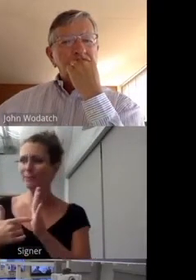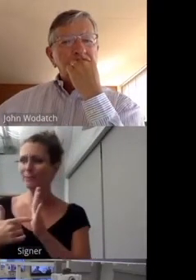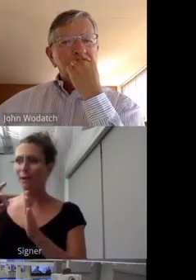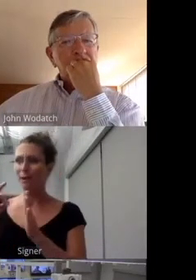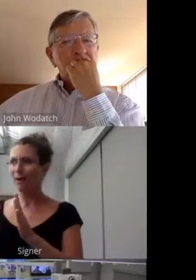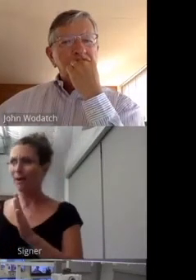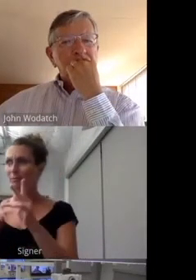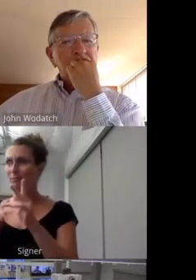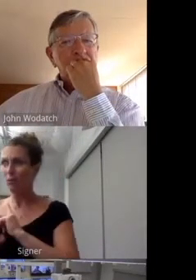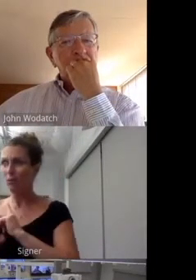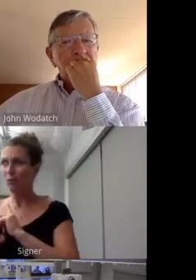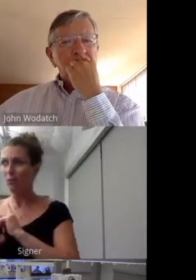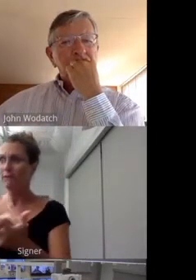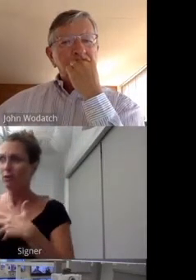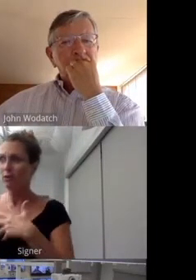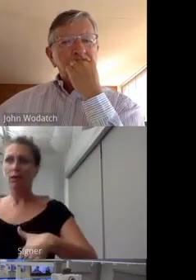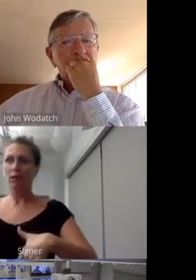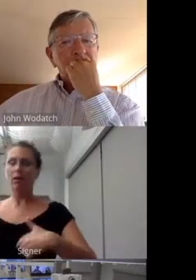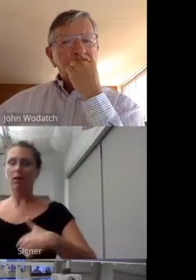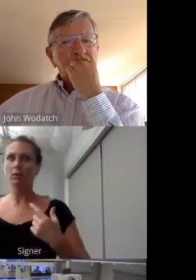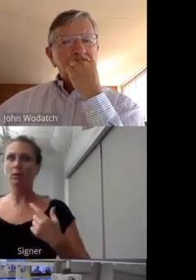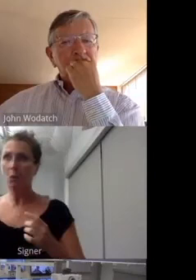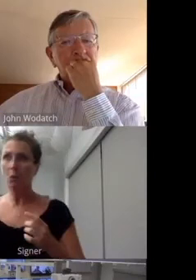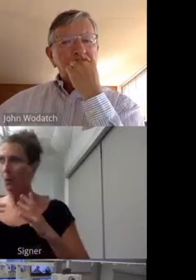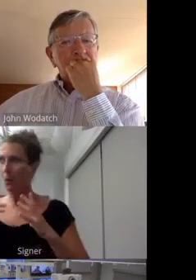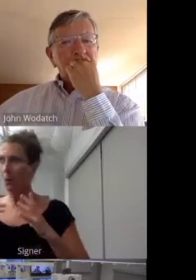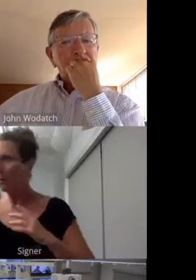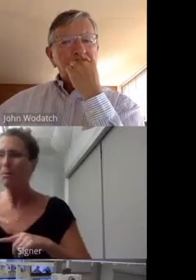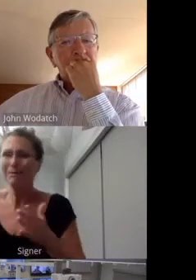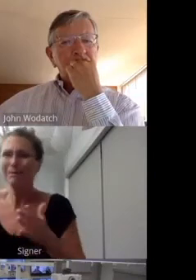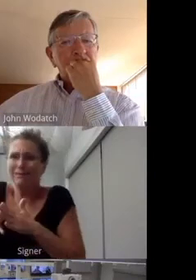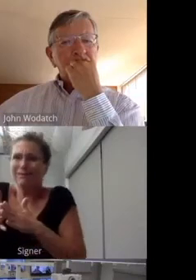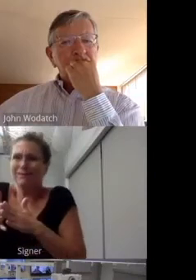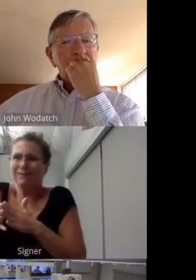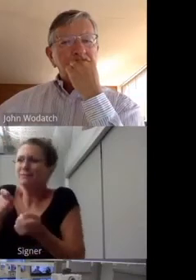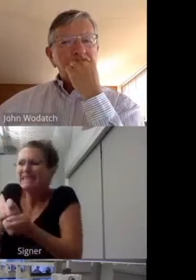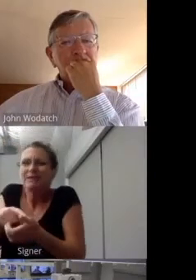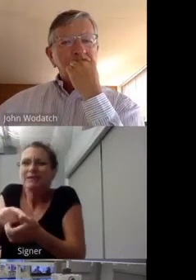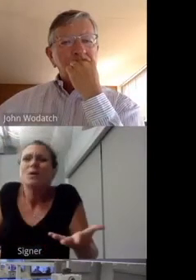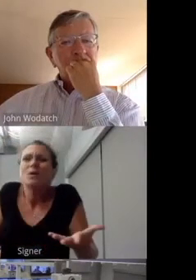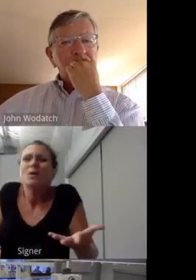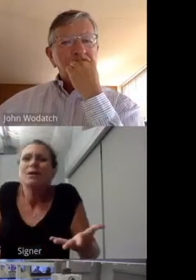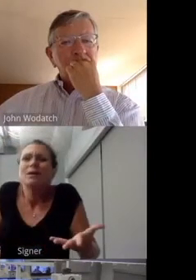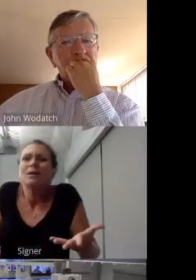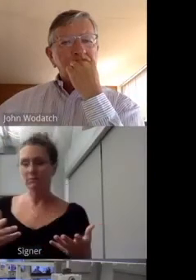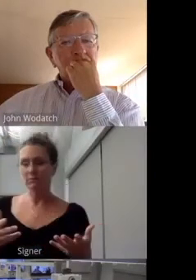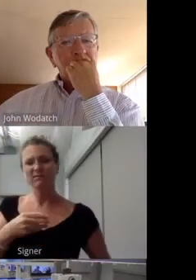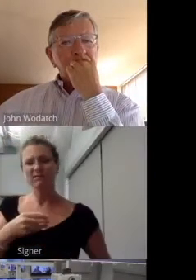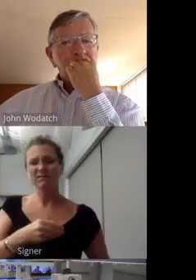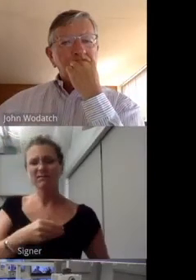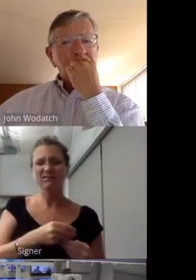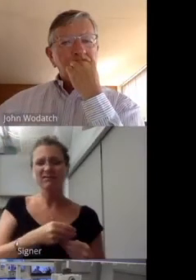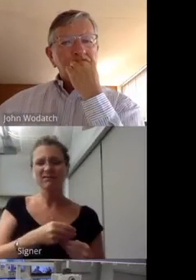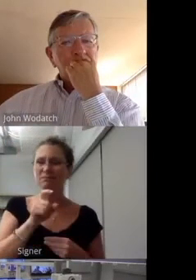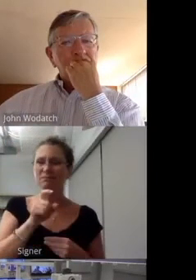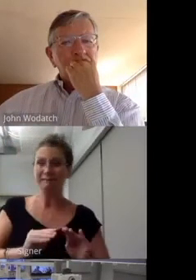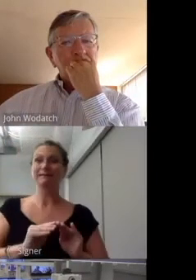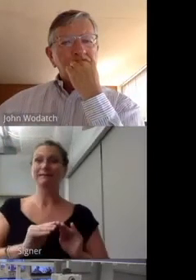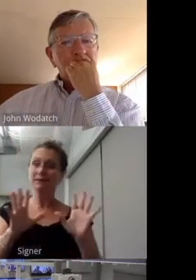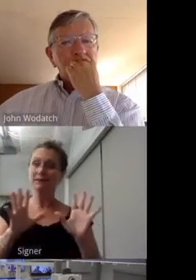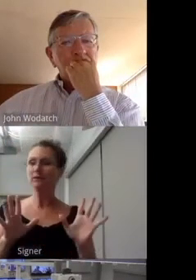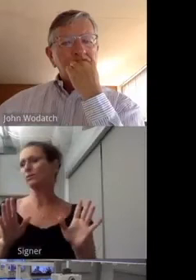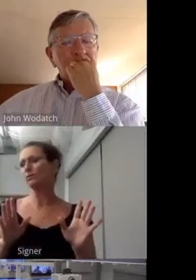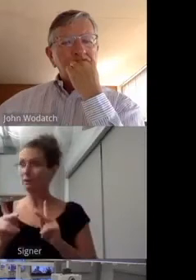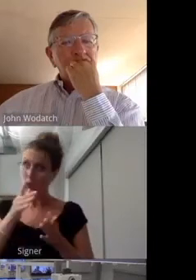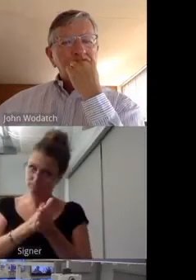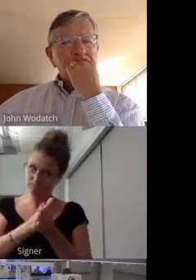on critical issues would be a great addition to assist those that want to comply and don't have people spend all